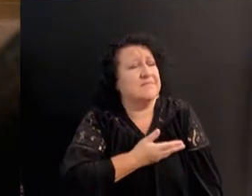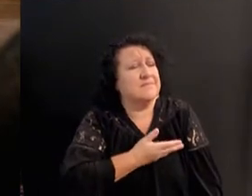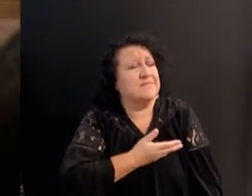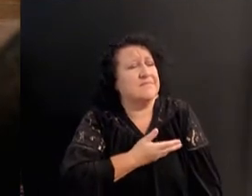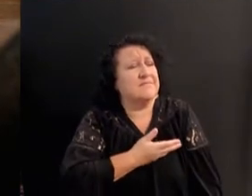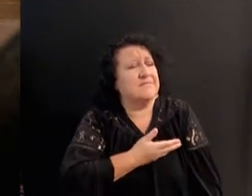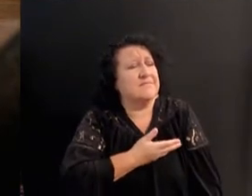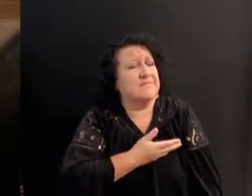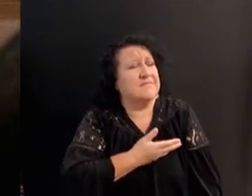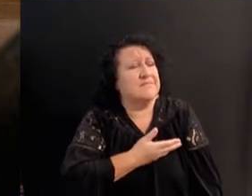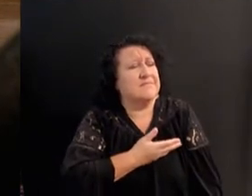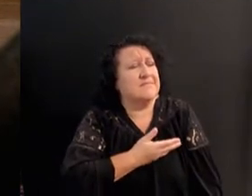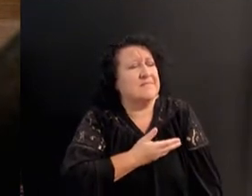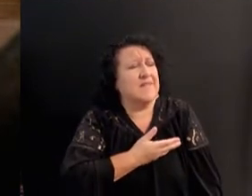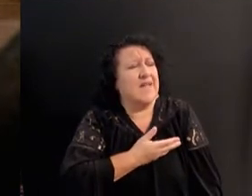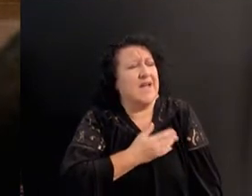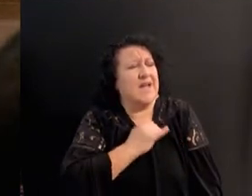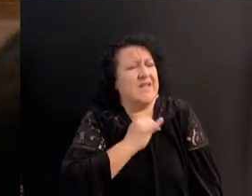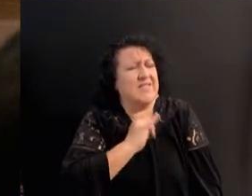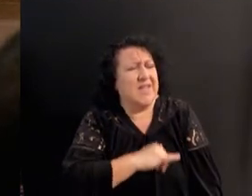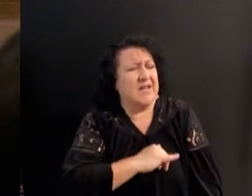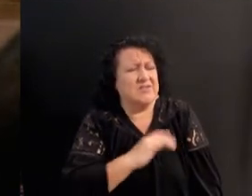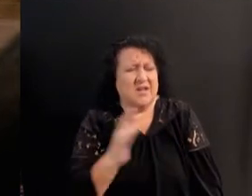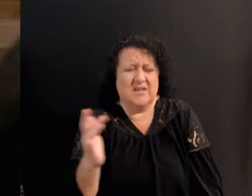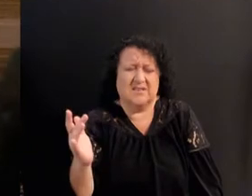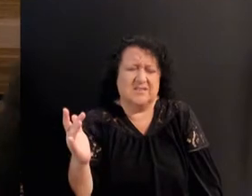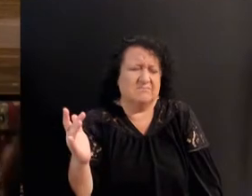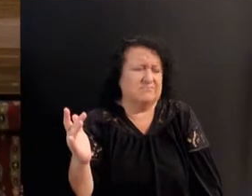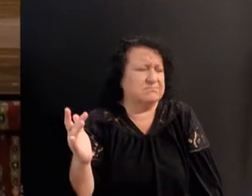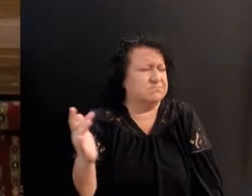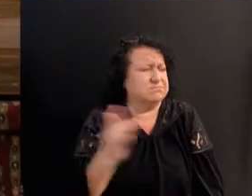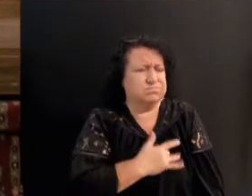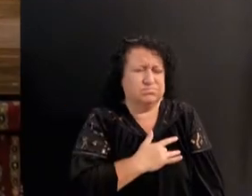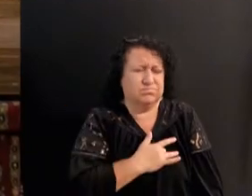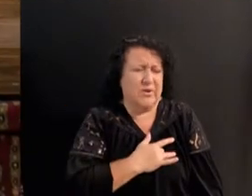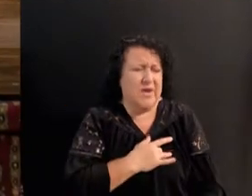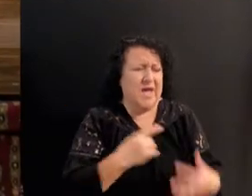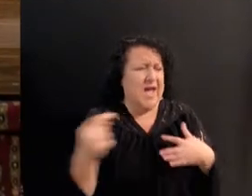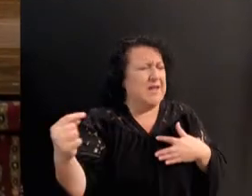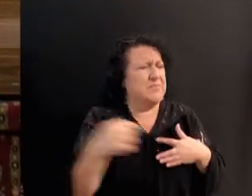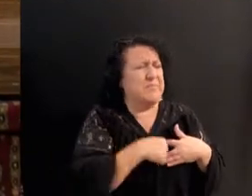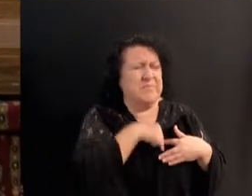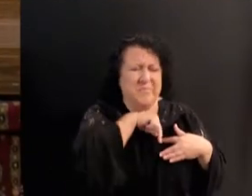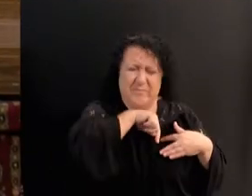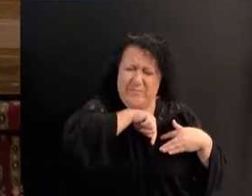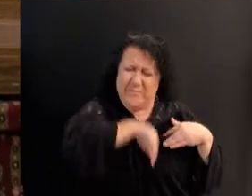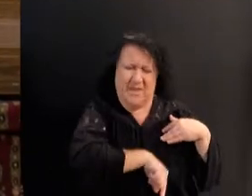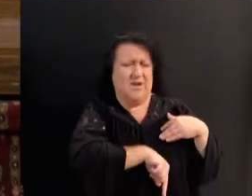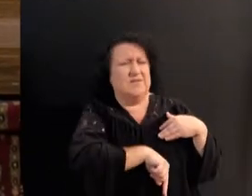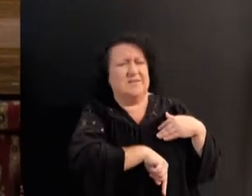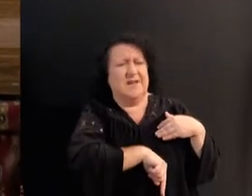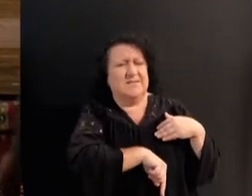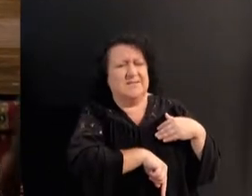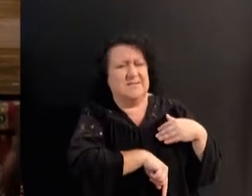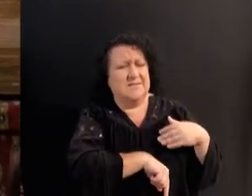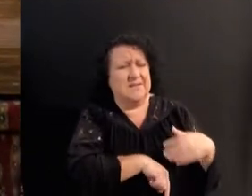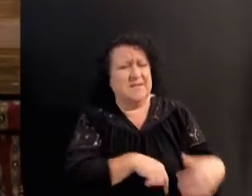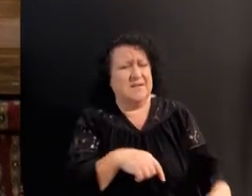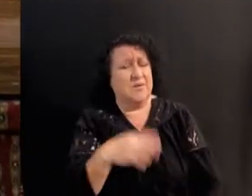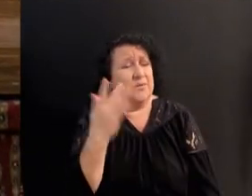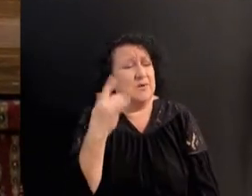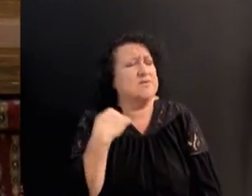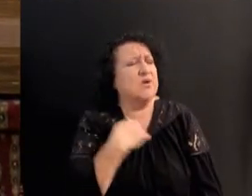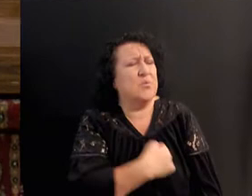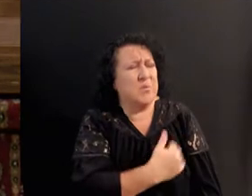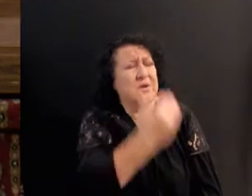cut through our hearts, and pierce us, Lord, in the deepest part of who we are, that we might know you, that we